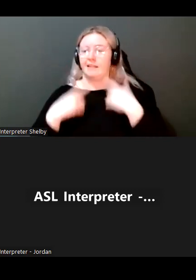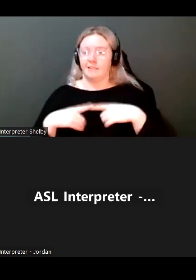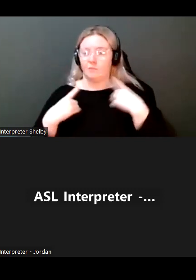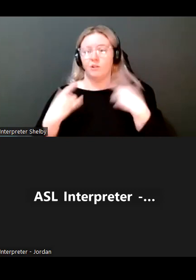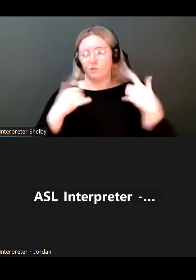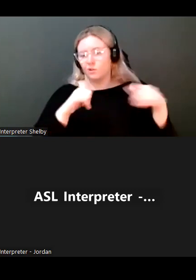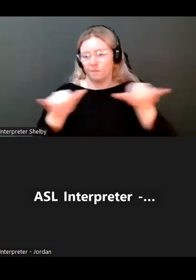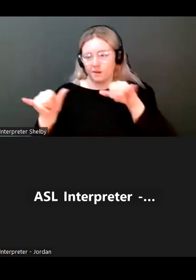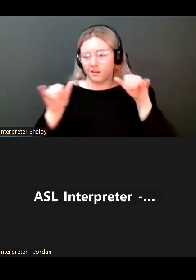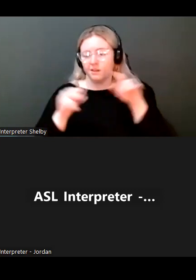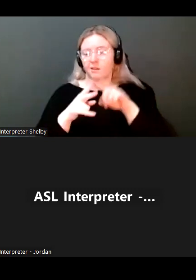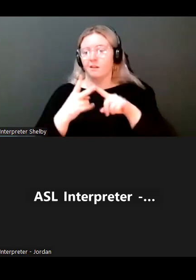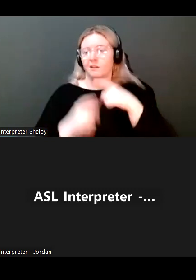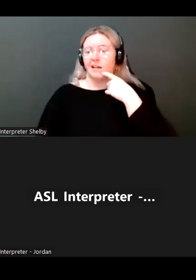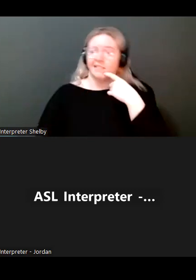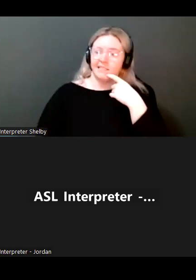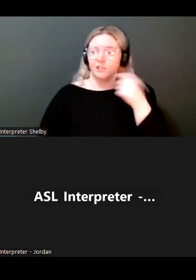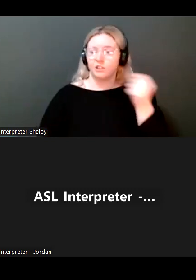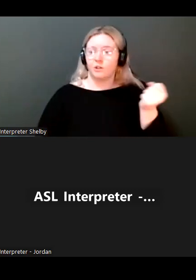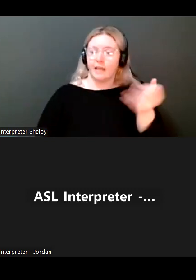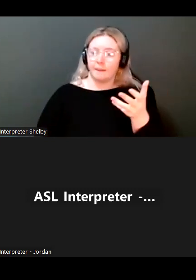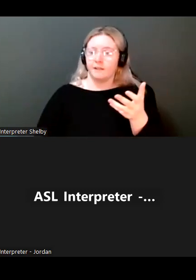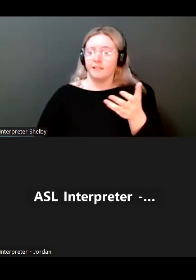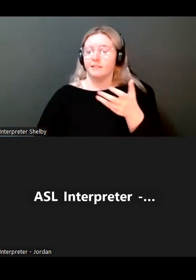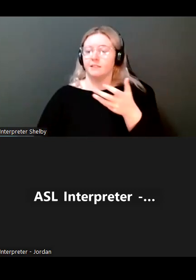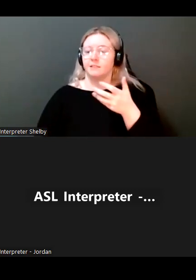common, substance use and gambling concerns,